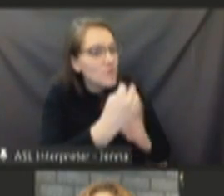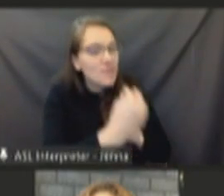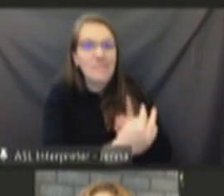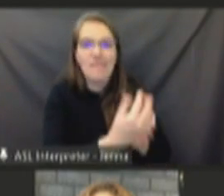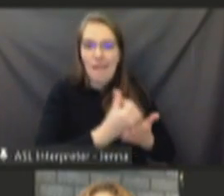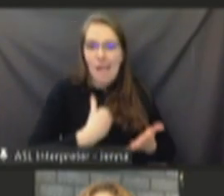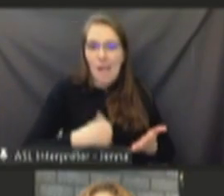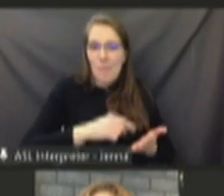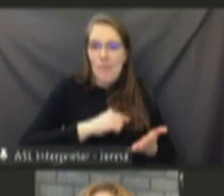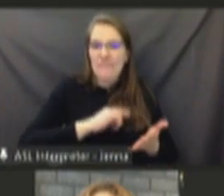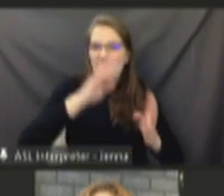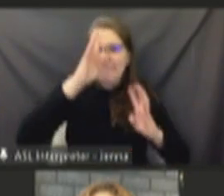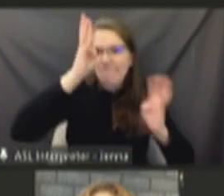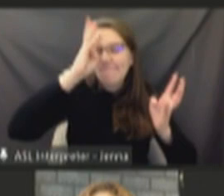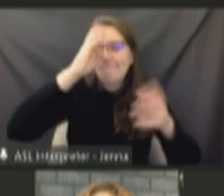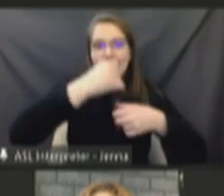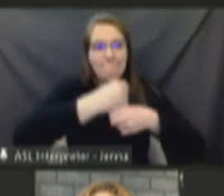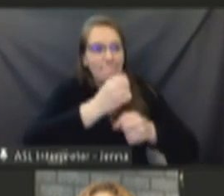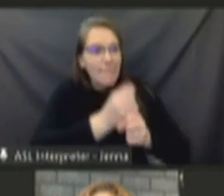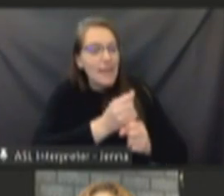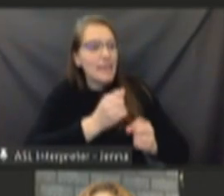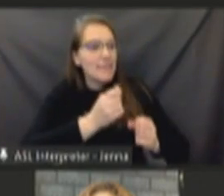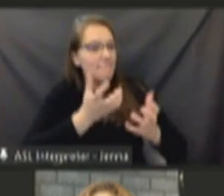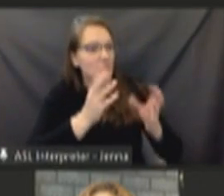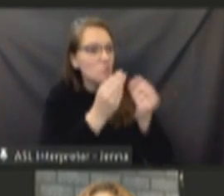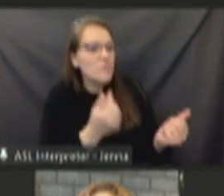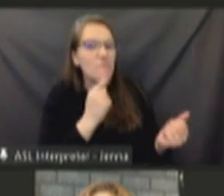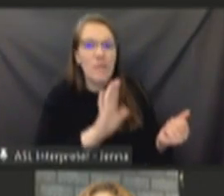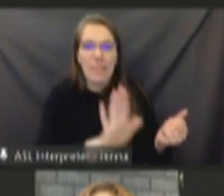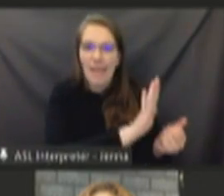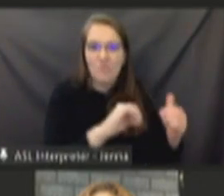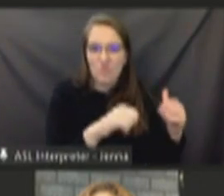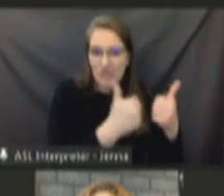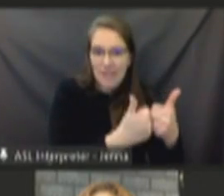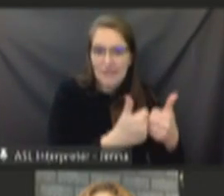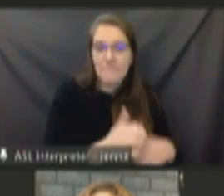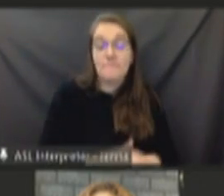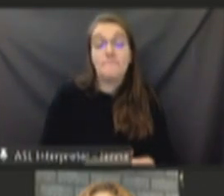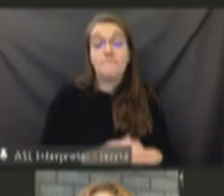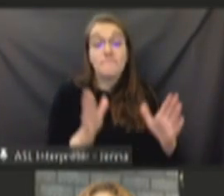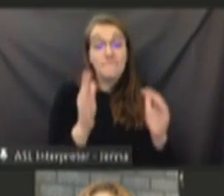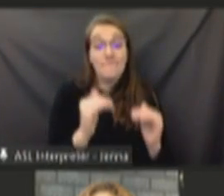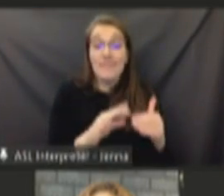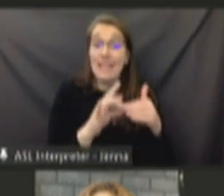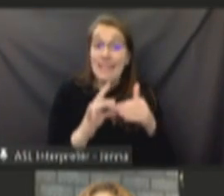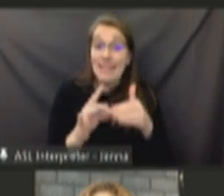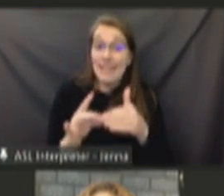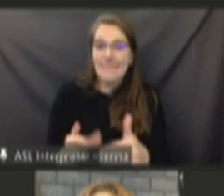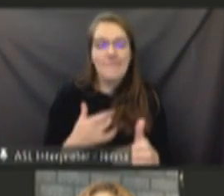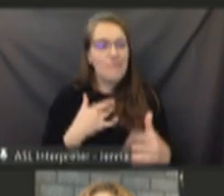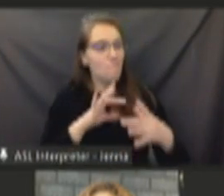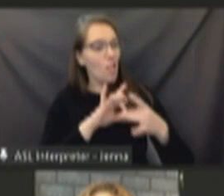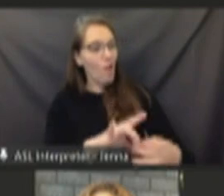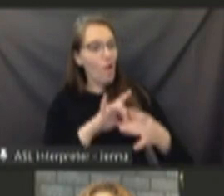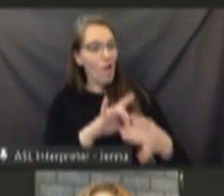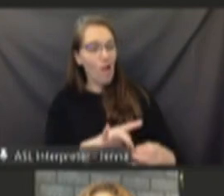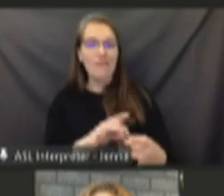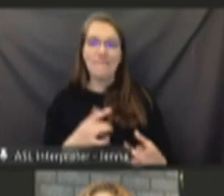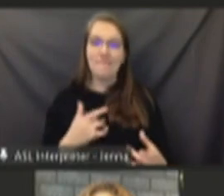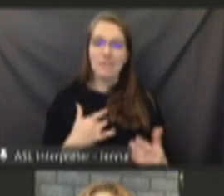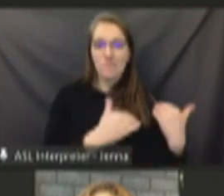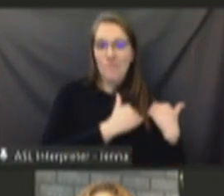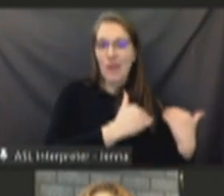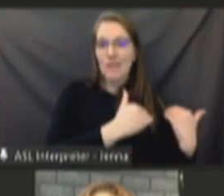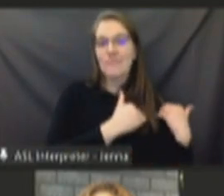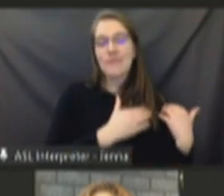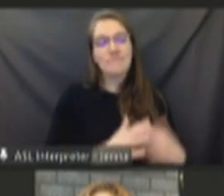solutions to their challenges. And this brings about a sense of belonging, which allows people to get a sense of responsibility, advocating for